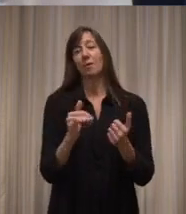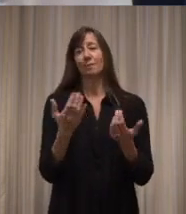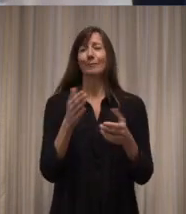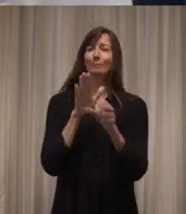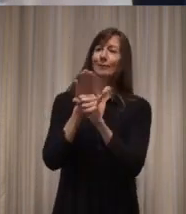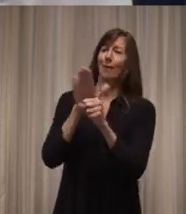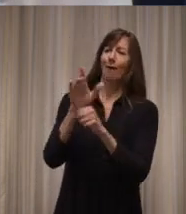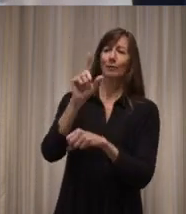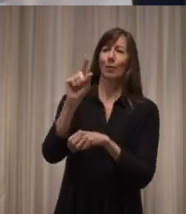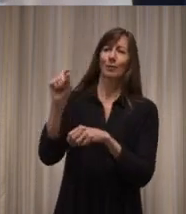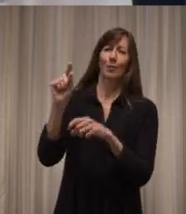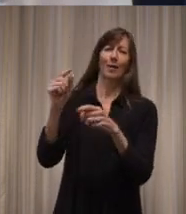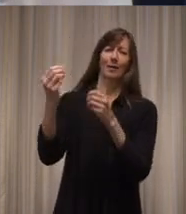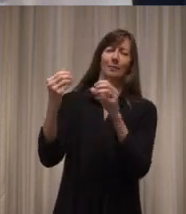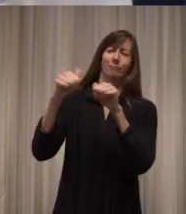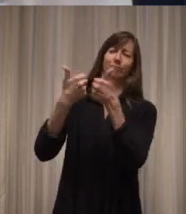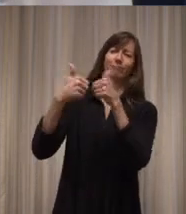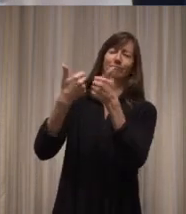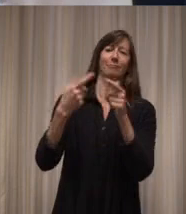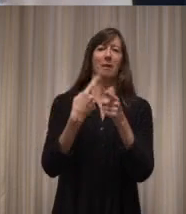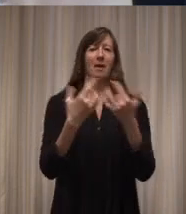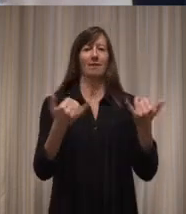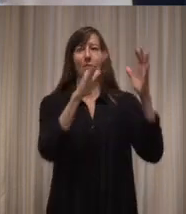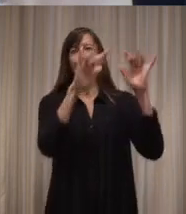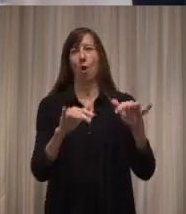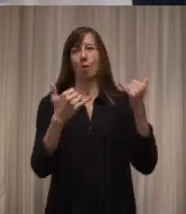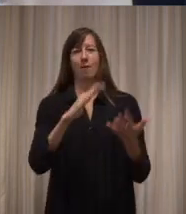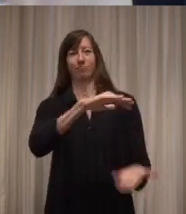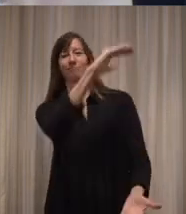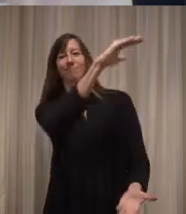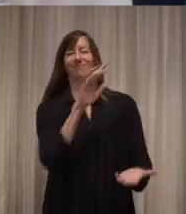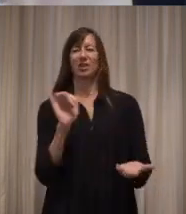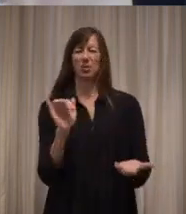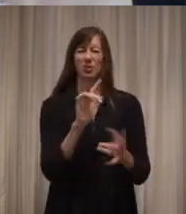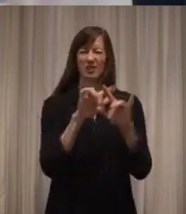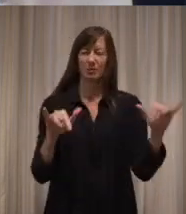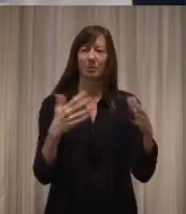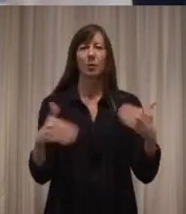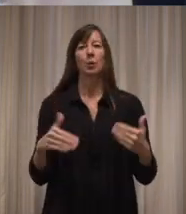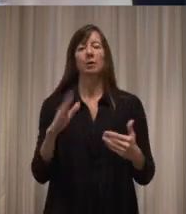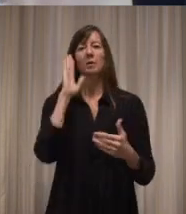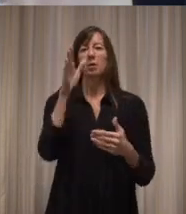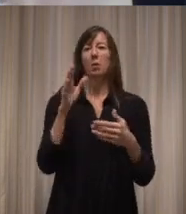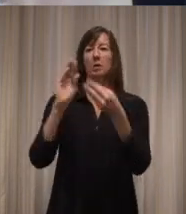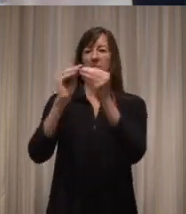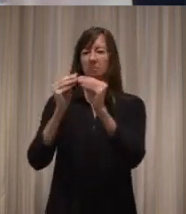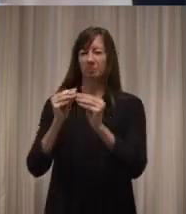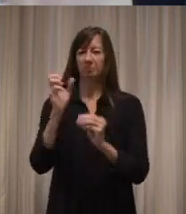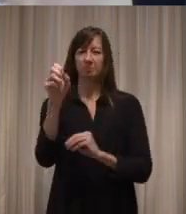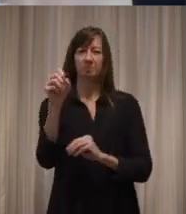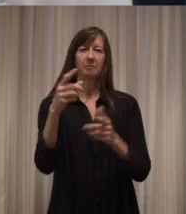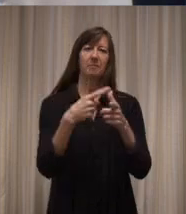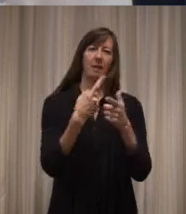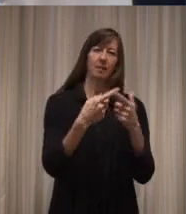week. So we'll talk briefly about that and then spend the predominance of our time on the COVID situation. In terms of